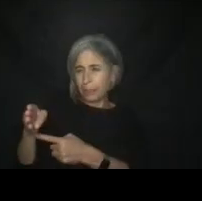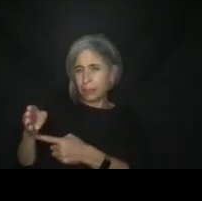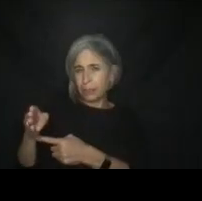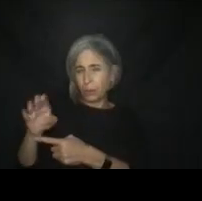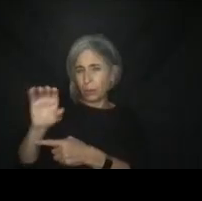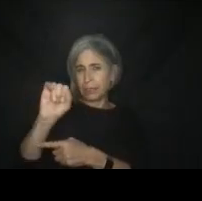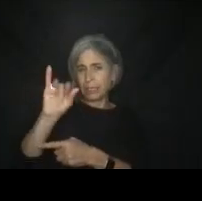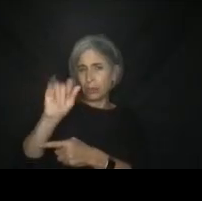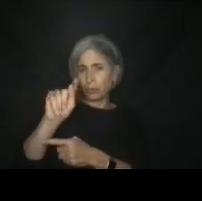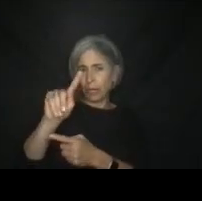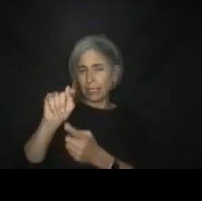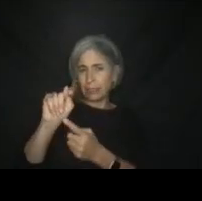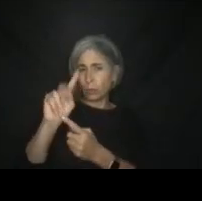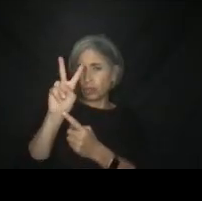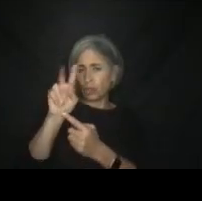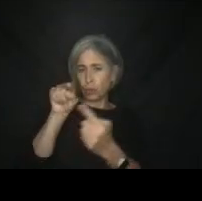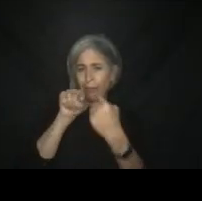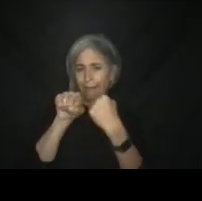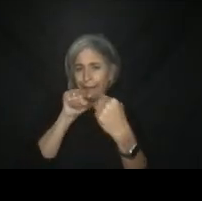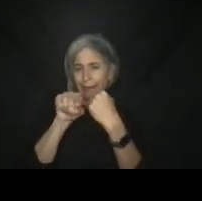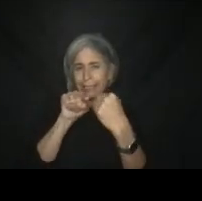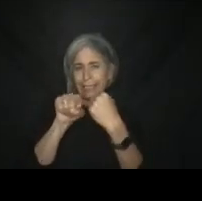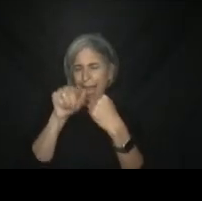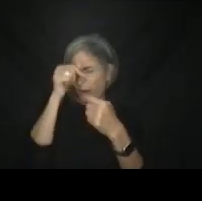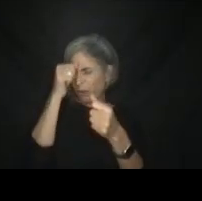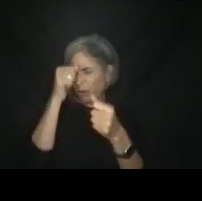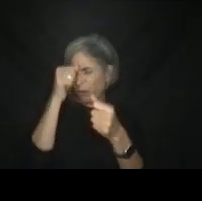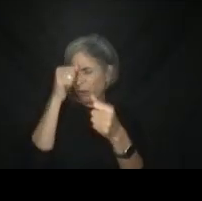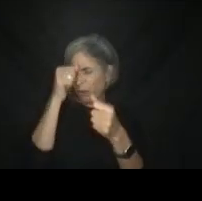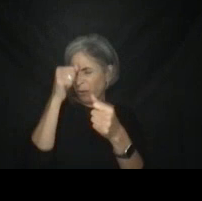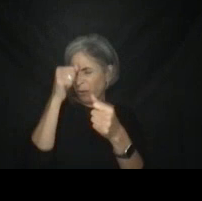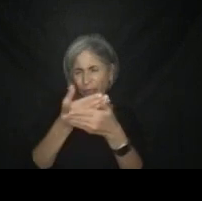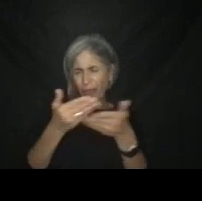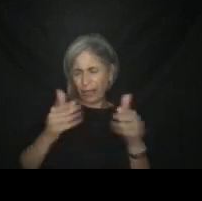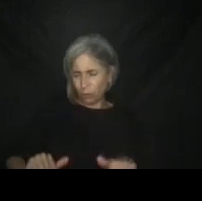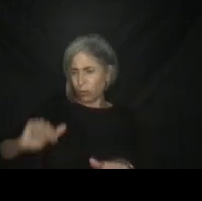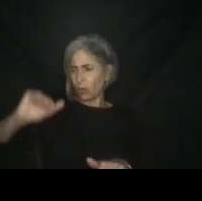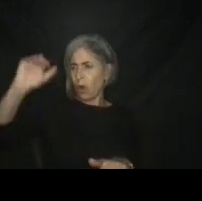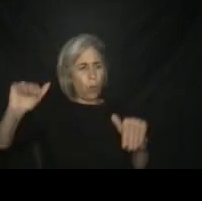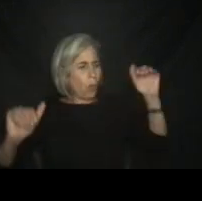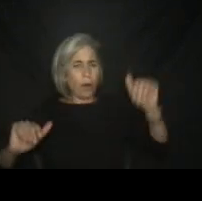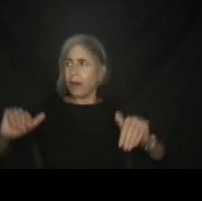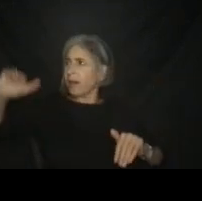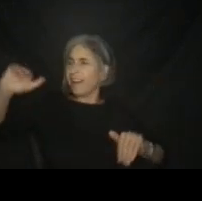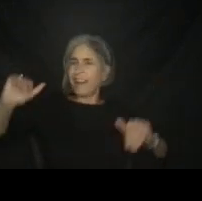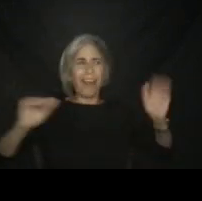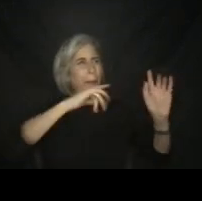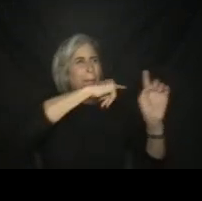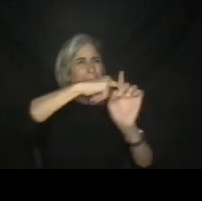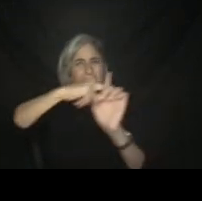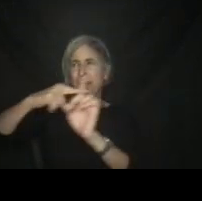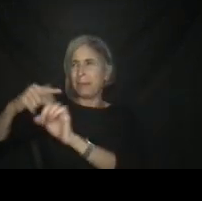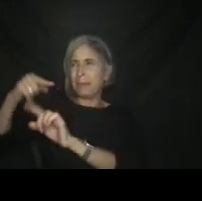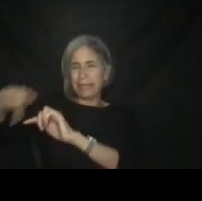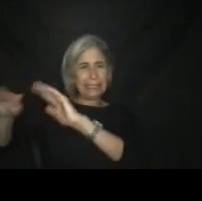was just 2 lanes. I remember all the things growing up and the goodness in the city of Boynton